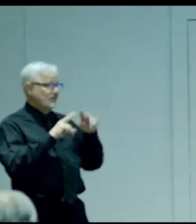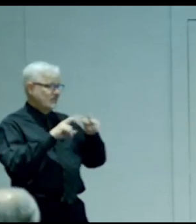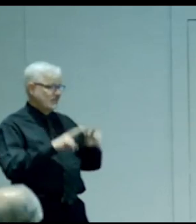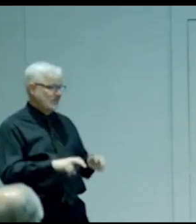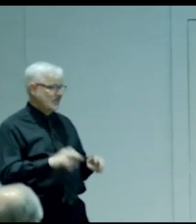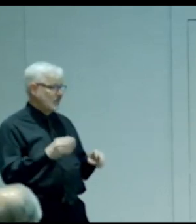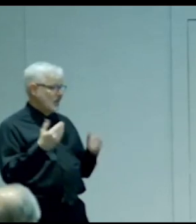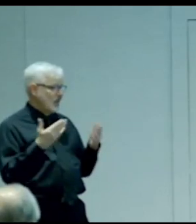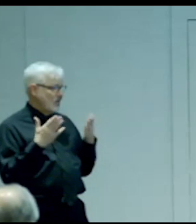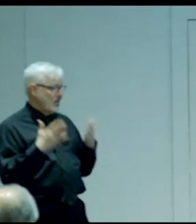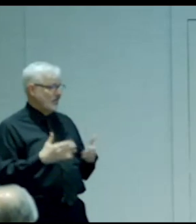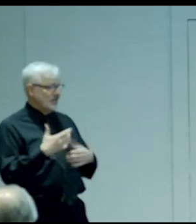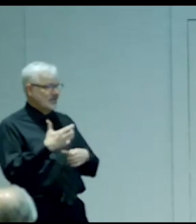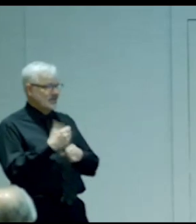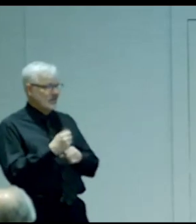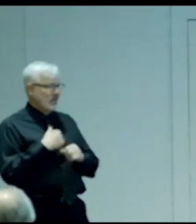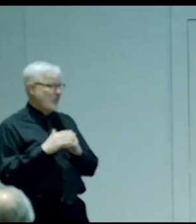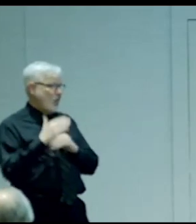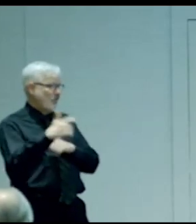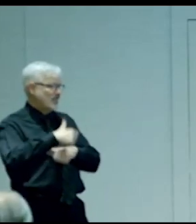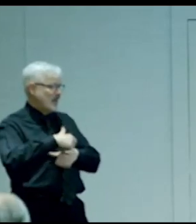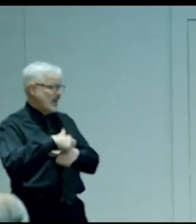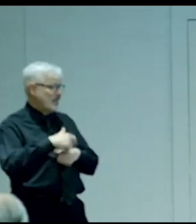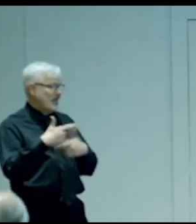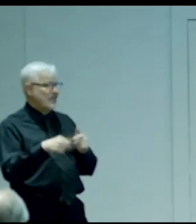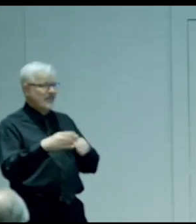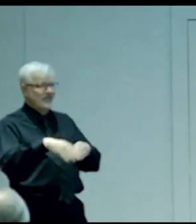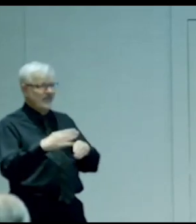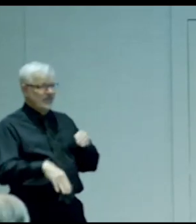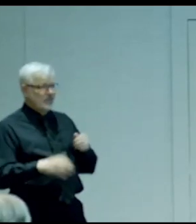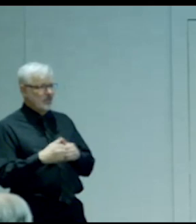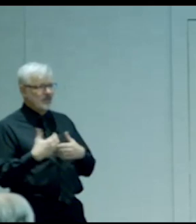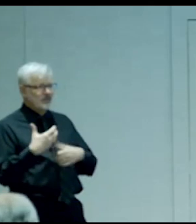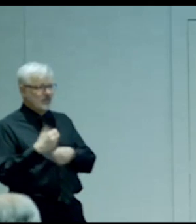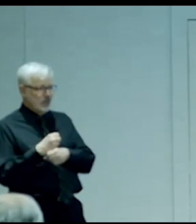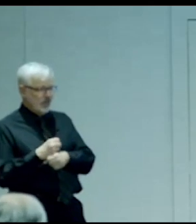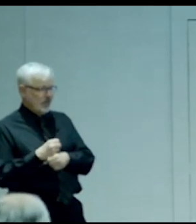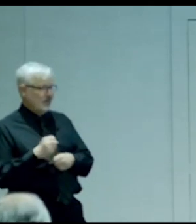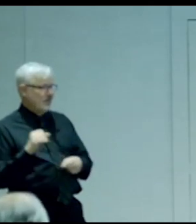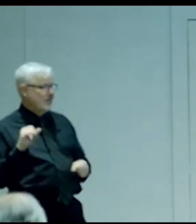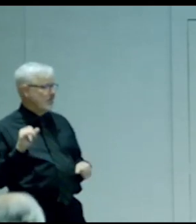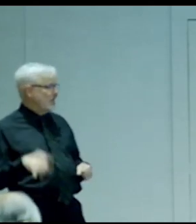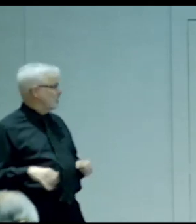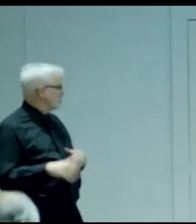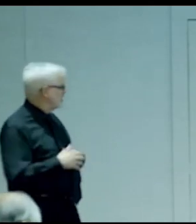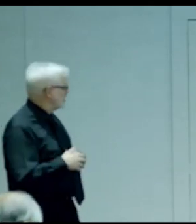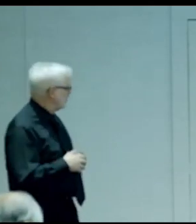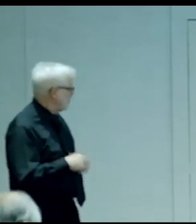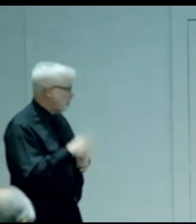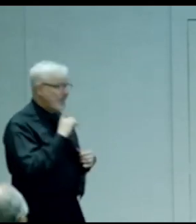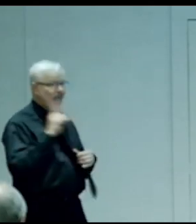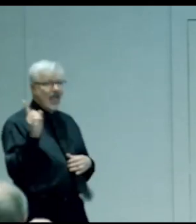left in summary. I've gone over a little bit, but let me just finish with a summary, which is the answer to the